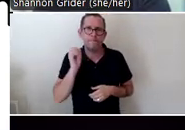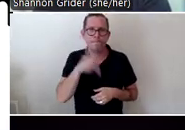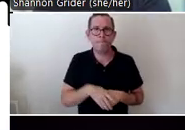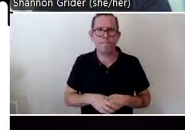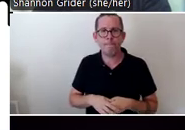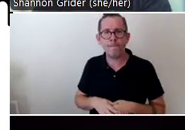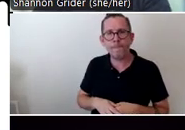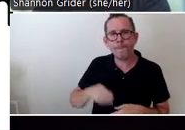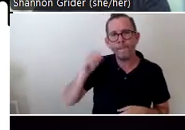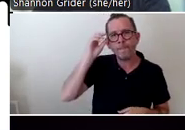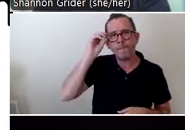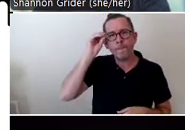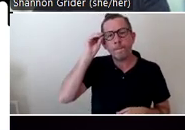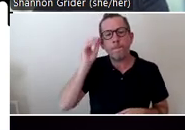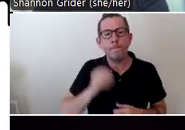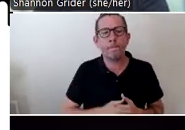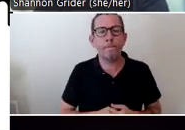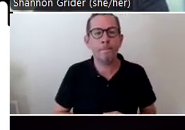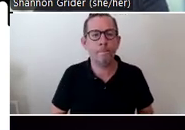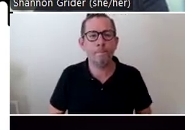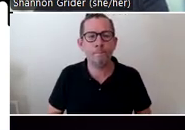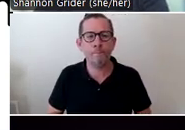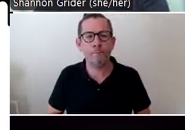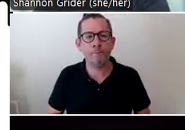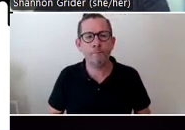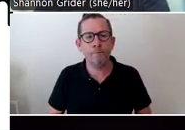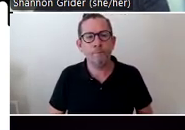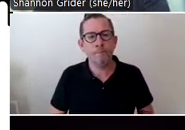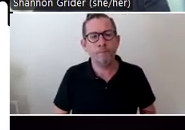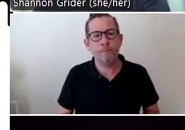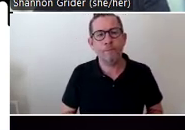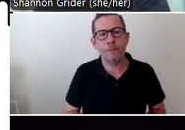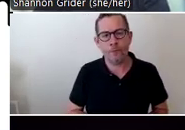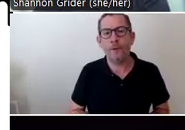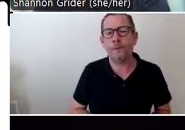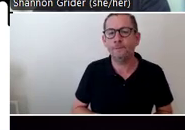you to call me. We can do it over Zoom and I can go over and explain it to the person as well.